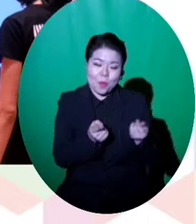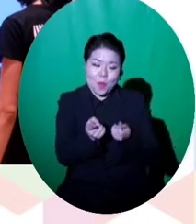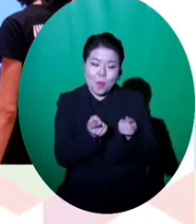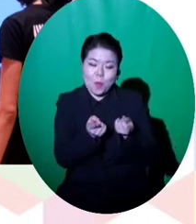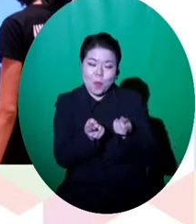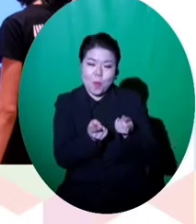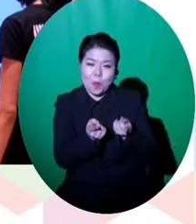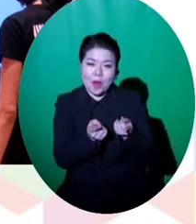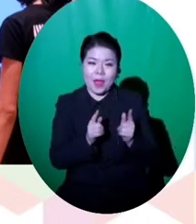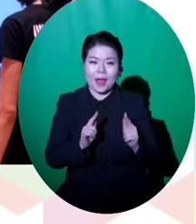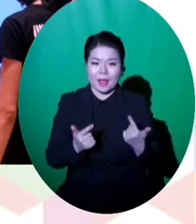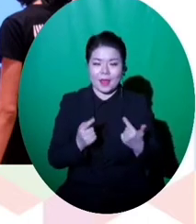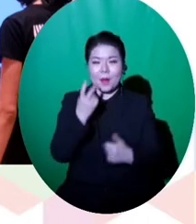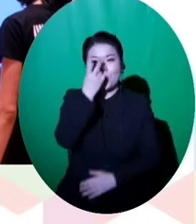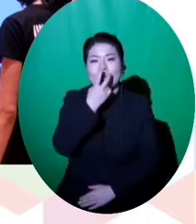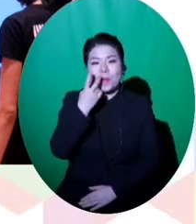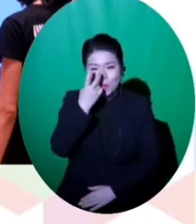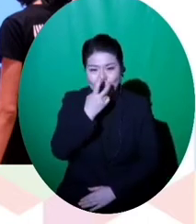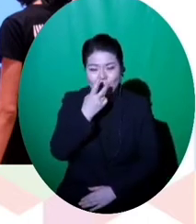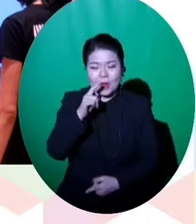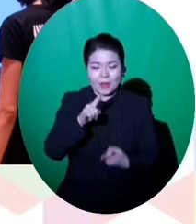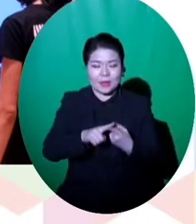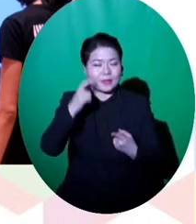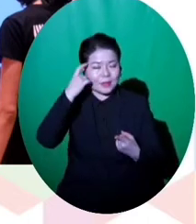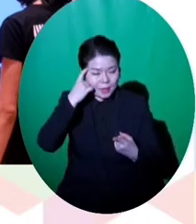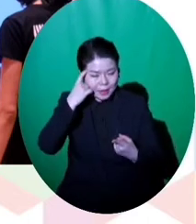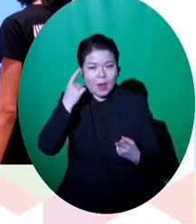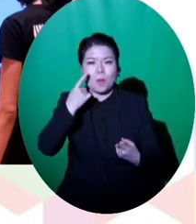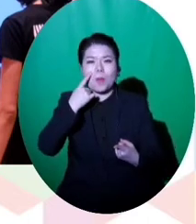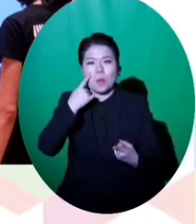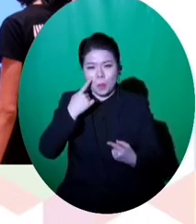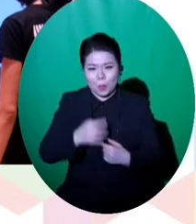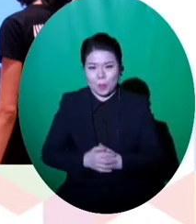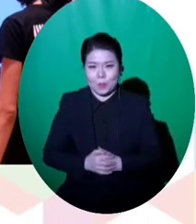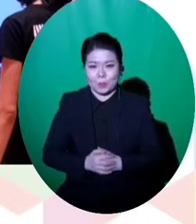that control is a really important part of technology.